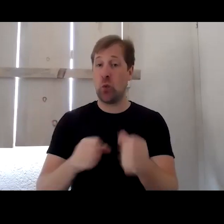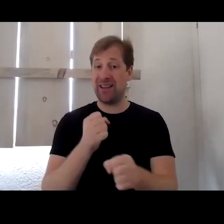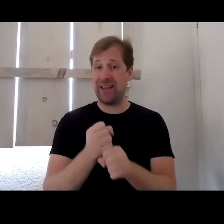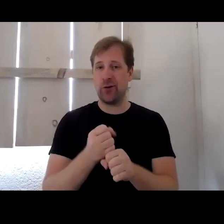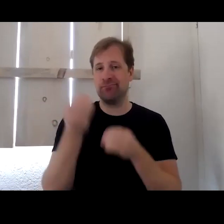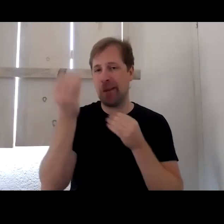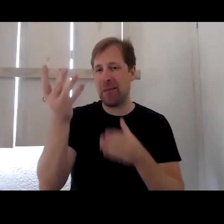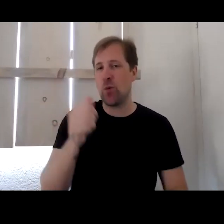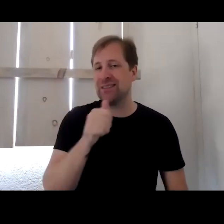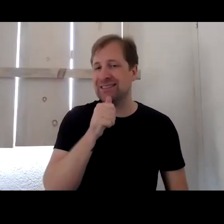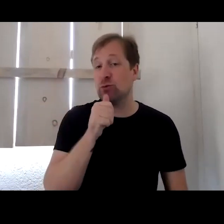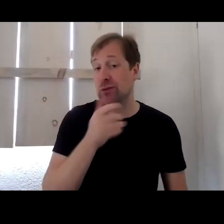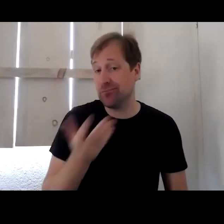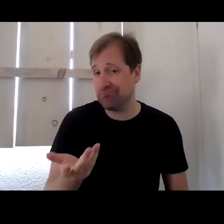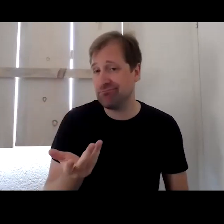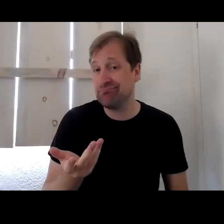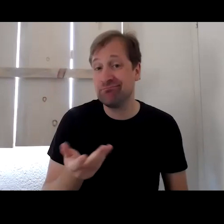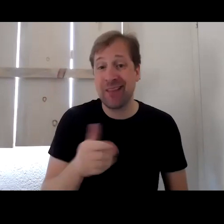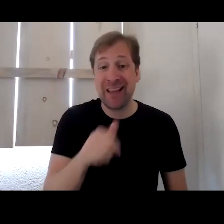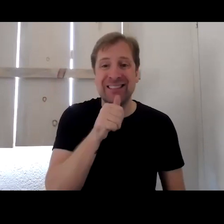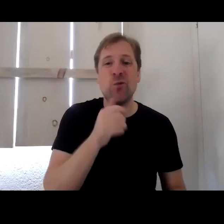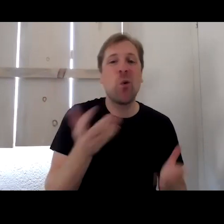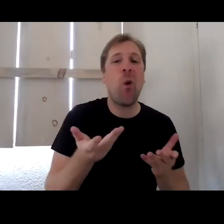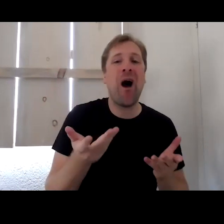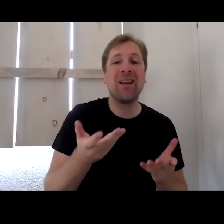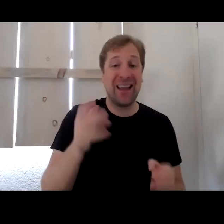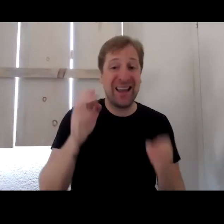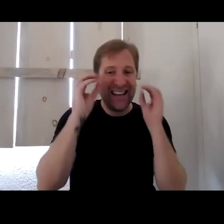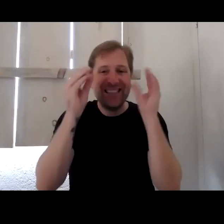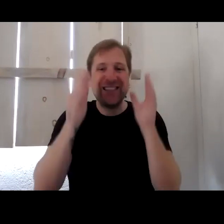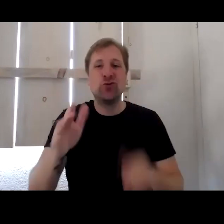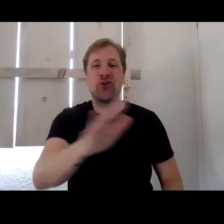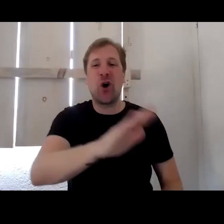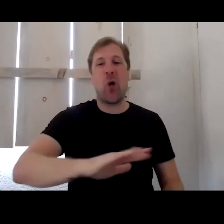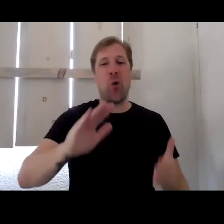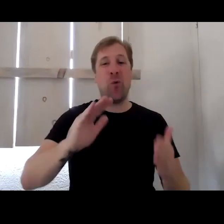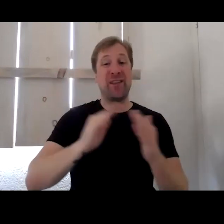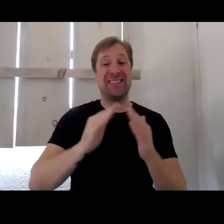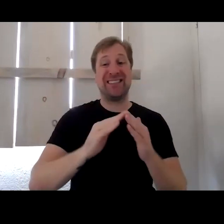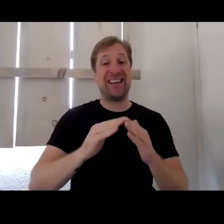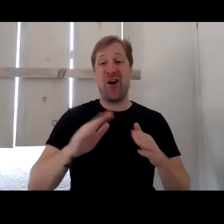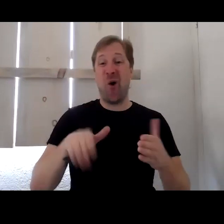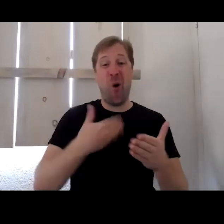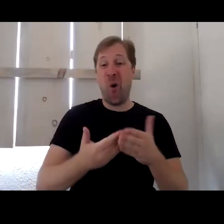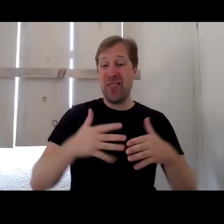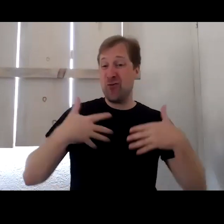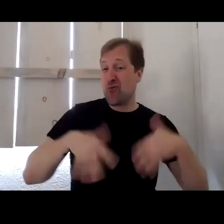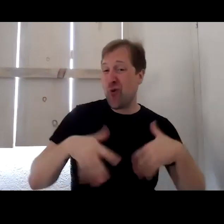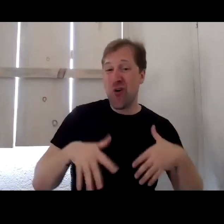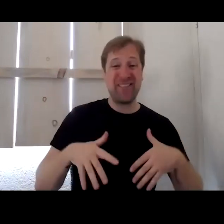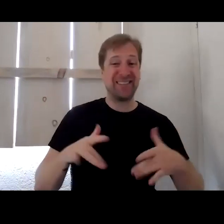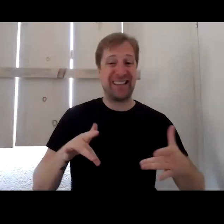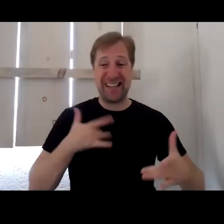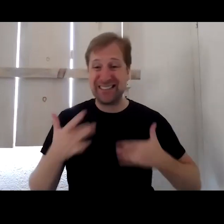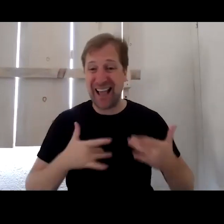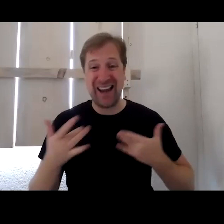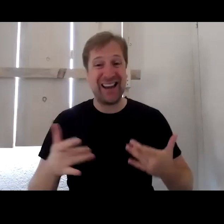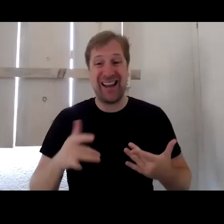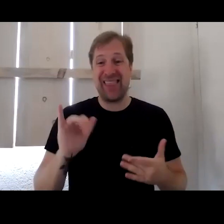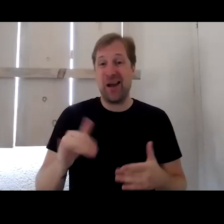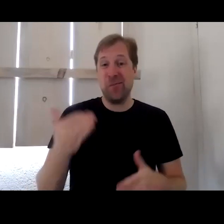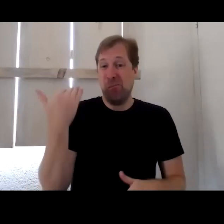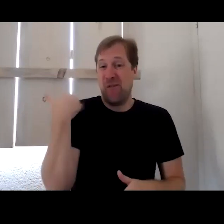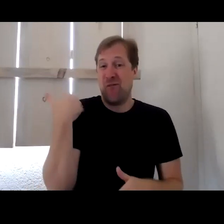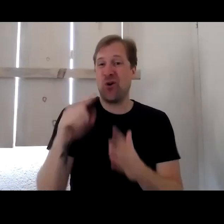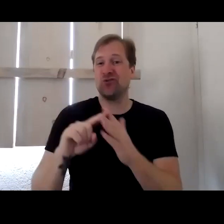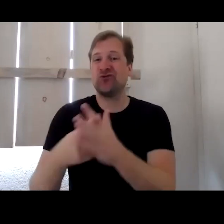little secret. Educators all across the city experience the same excitement and nervousness leading up to the first day of school.